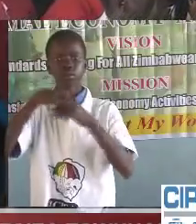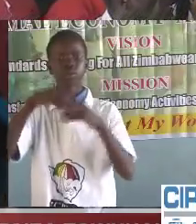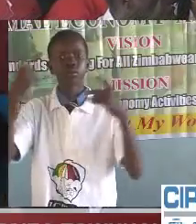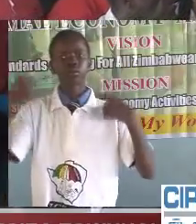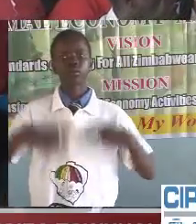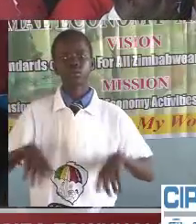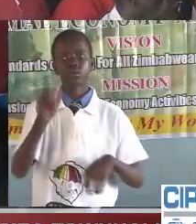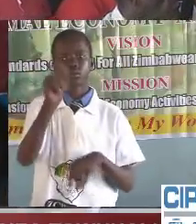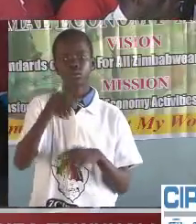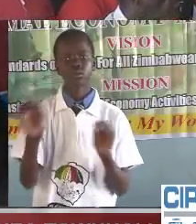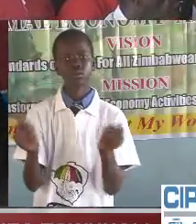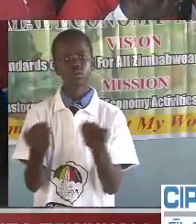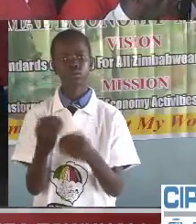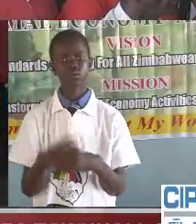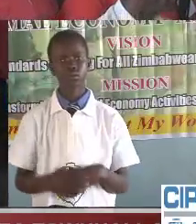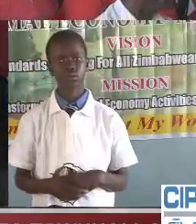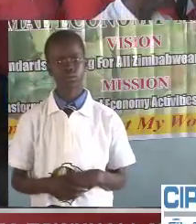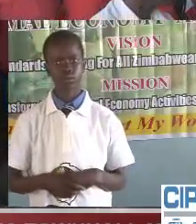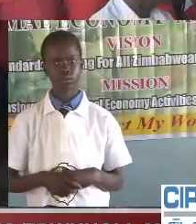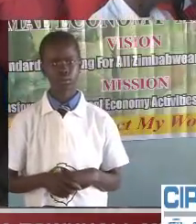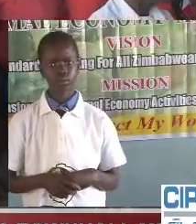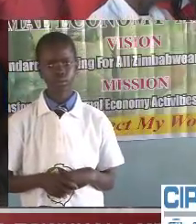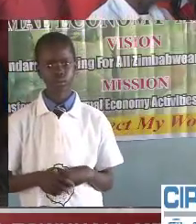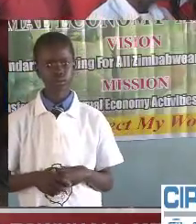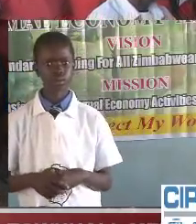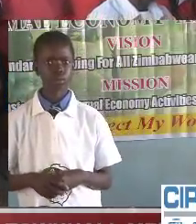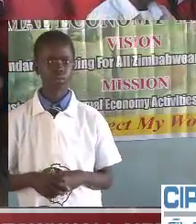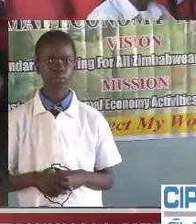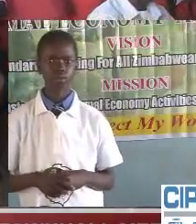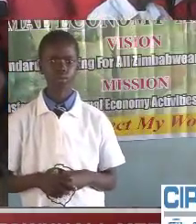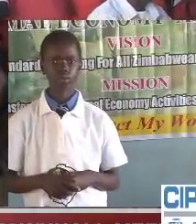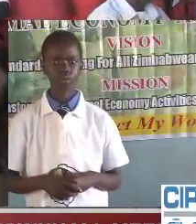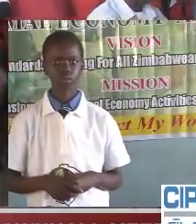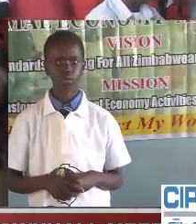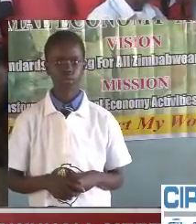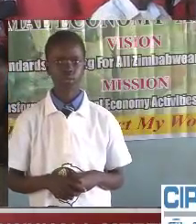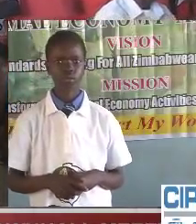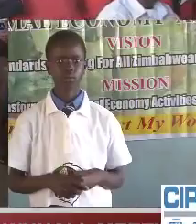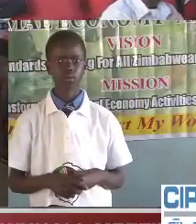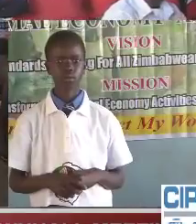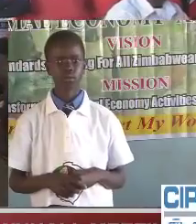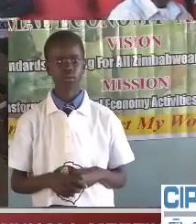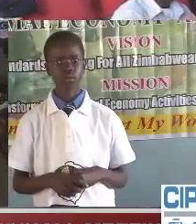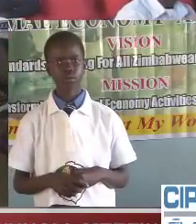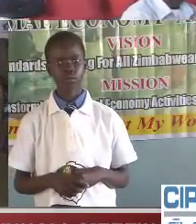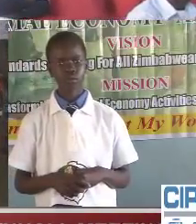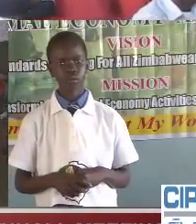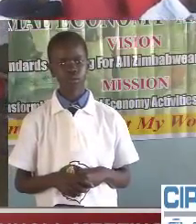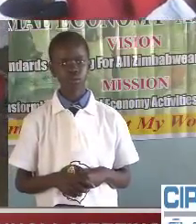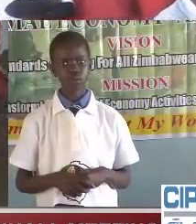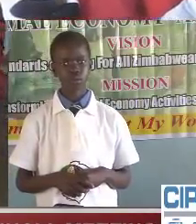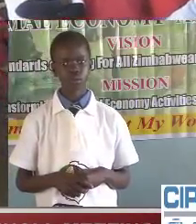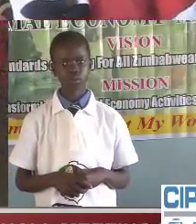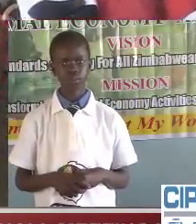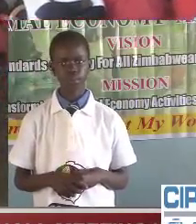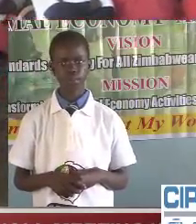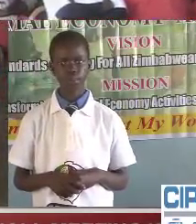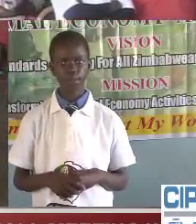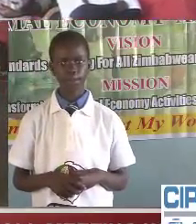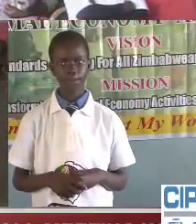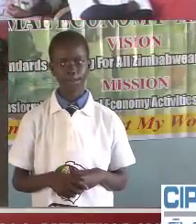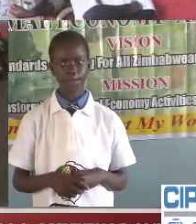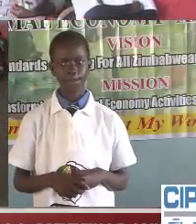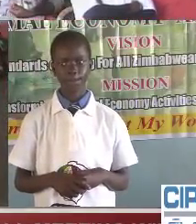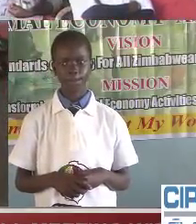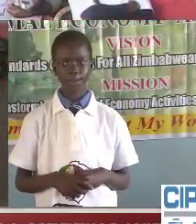yezvemutemo. I have been working with Wisborn and President Lorraine for 9 months